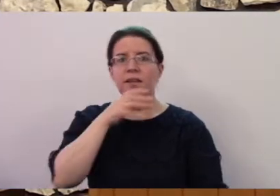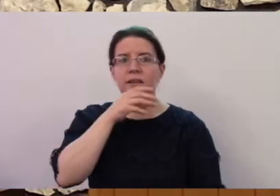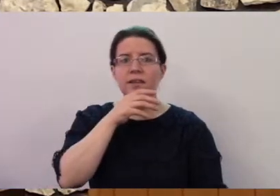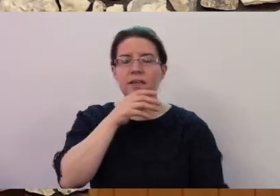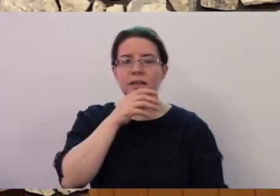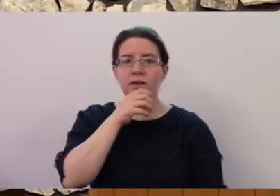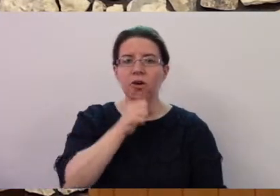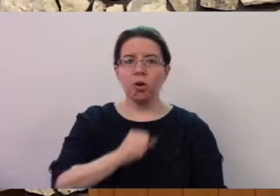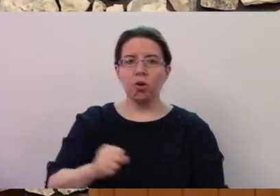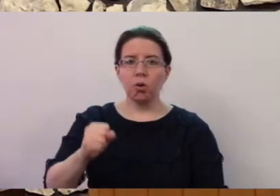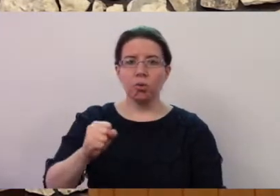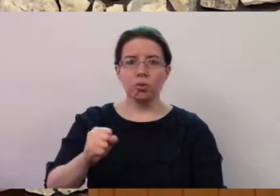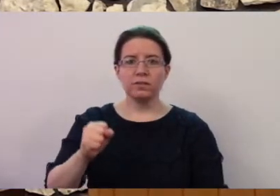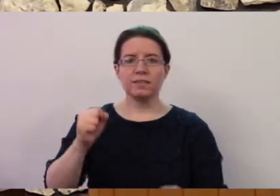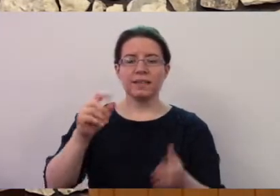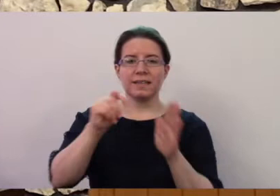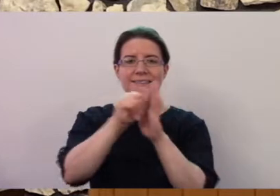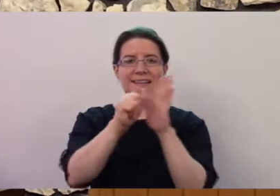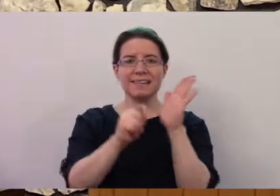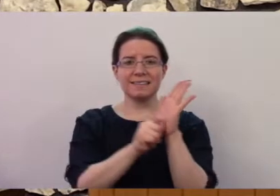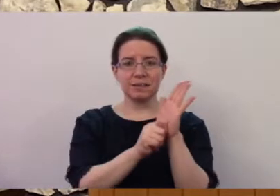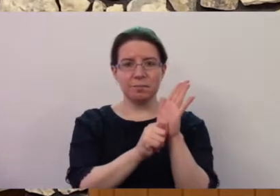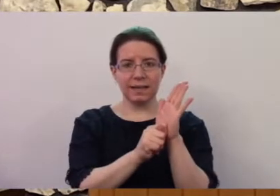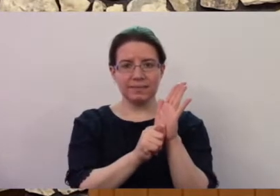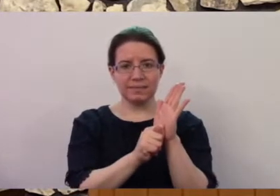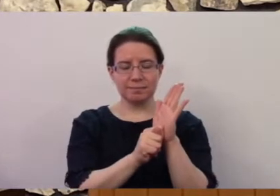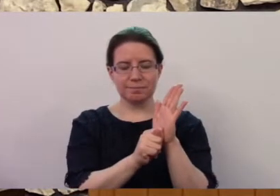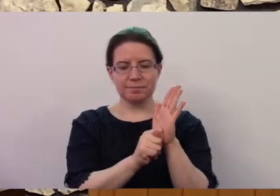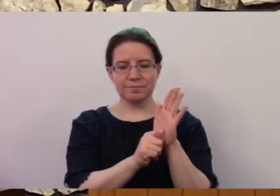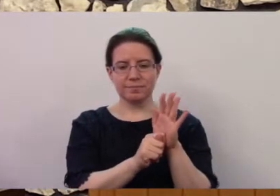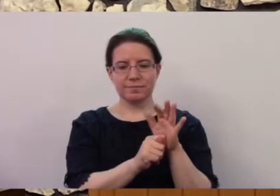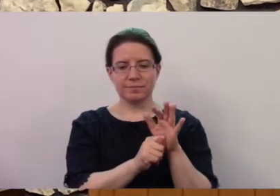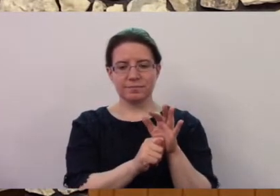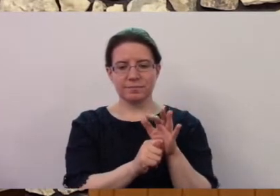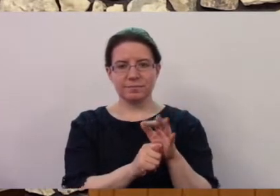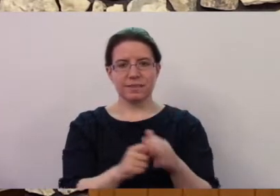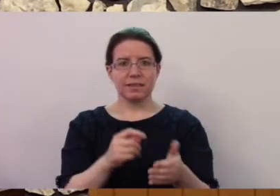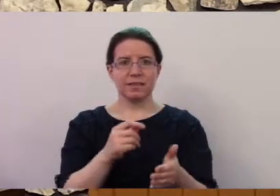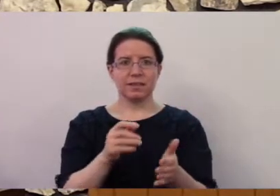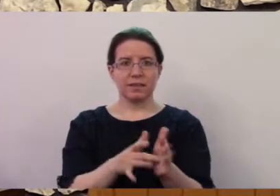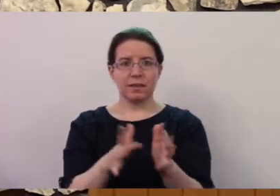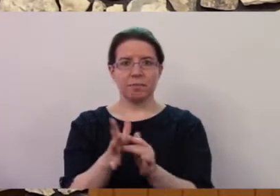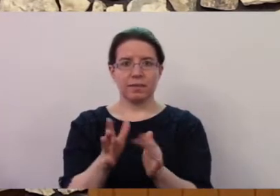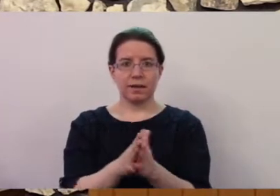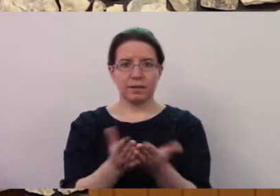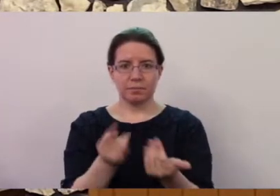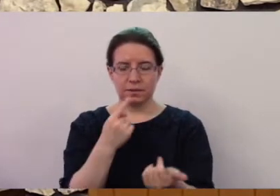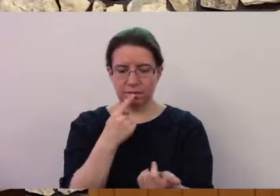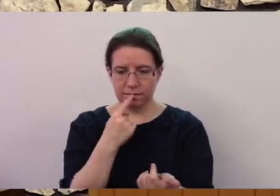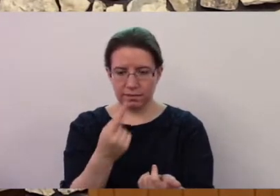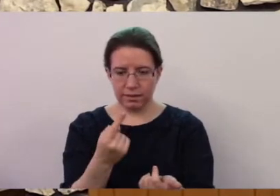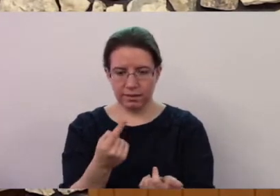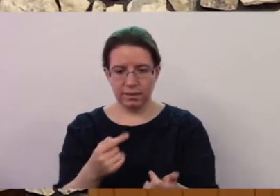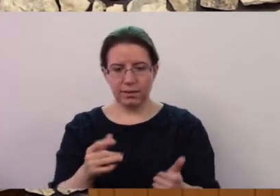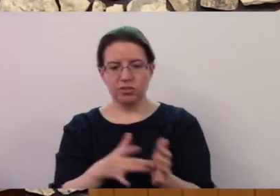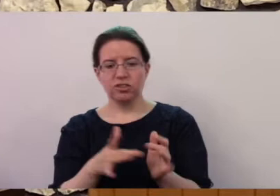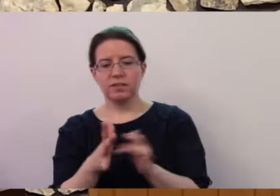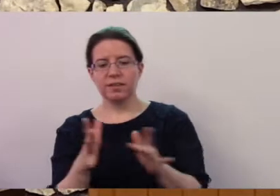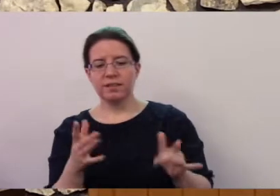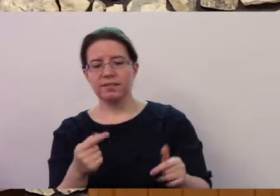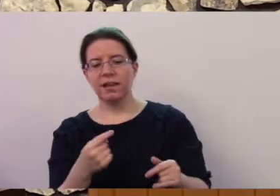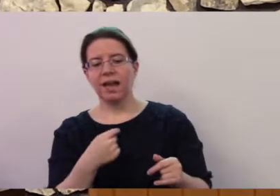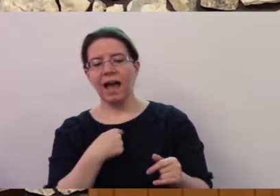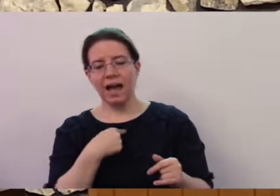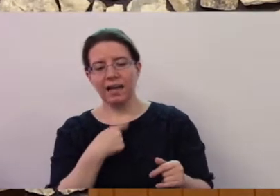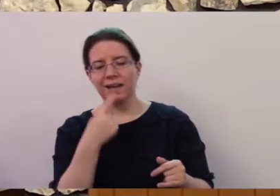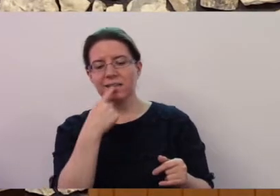Luke, he says, and he said unto them, these are the words which I spake unto you while I was yet with you, that all